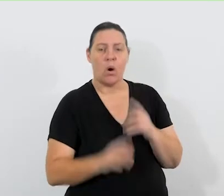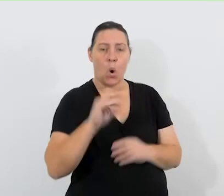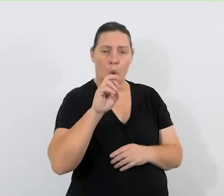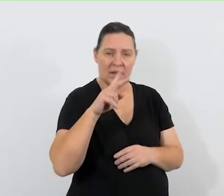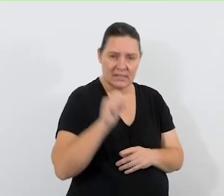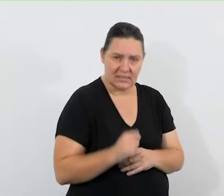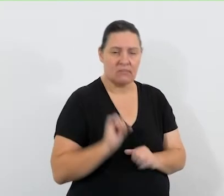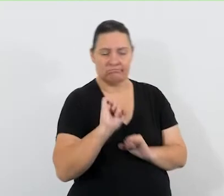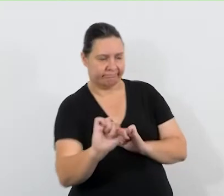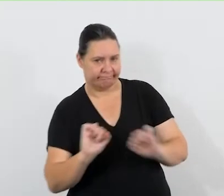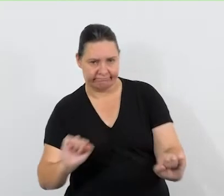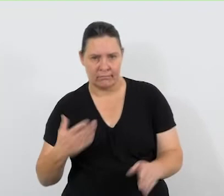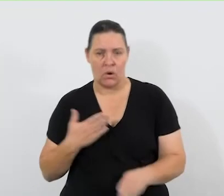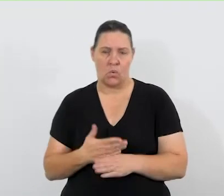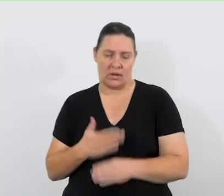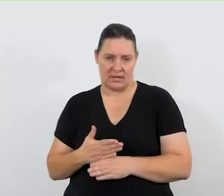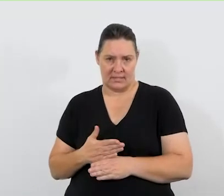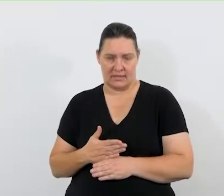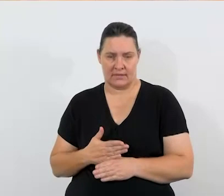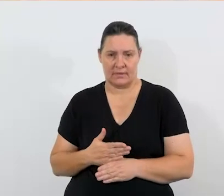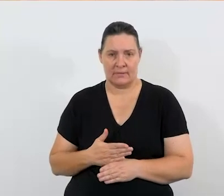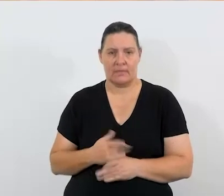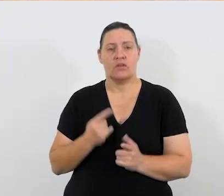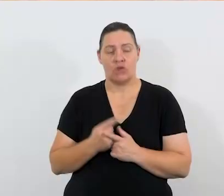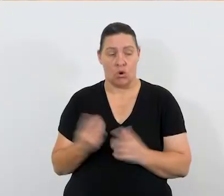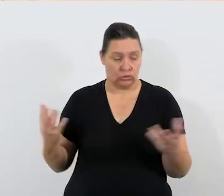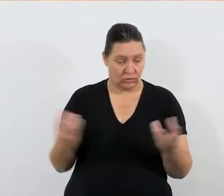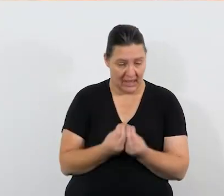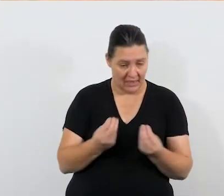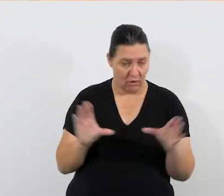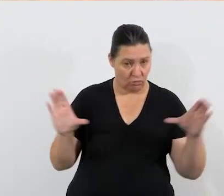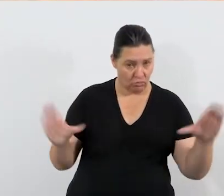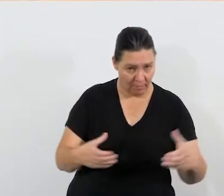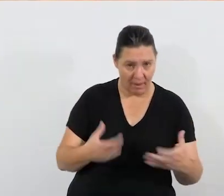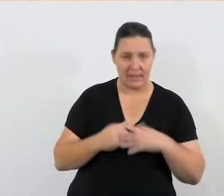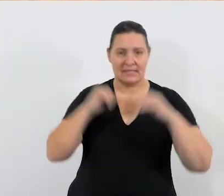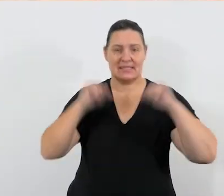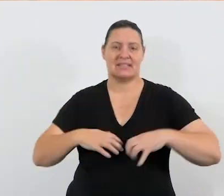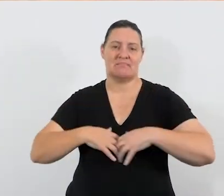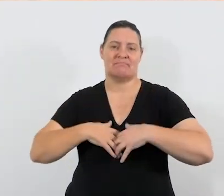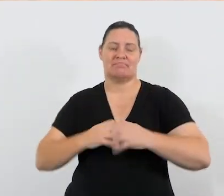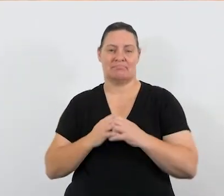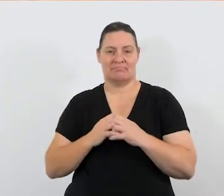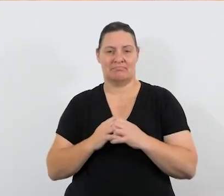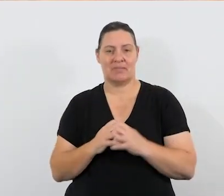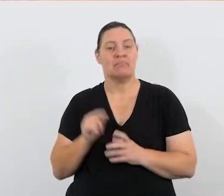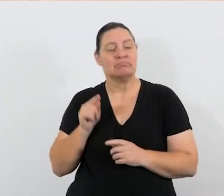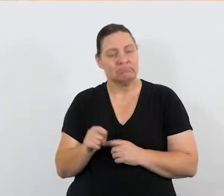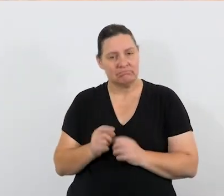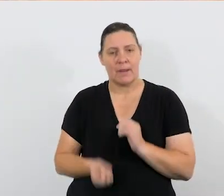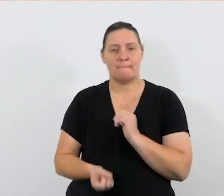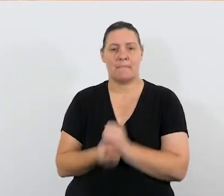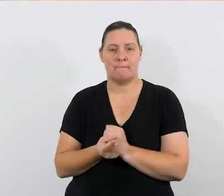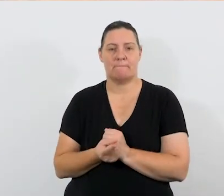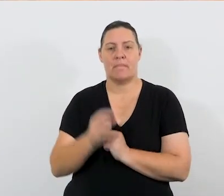of organs performing different functions. Now when they are grouped together, they form a system. And this system in the body